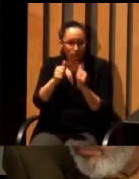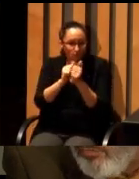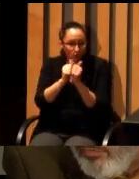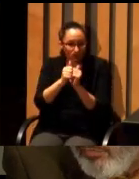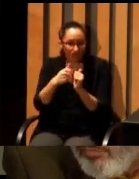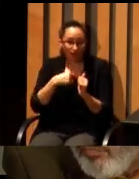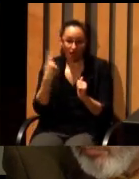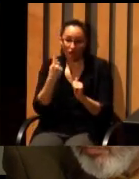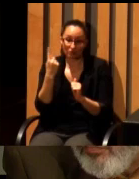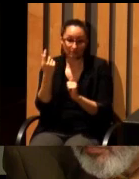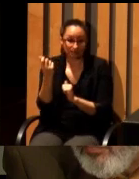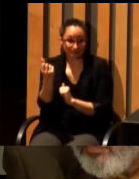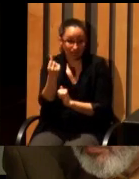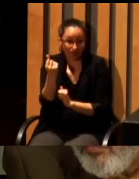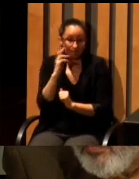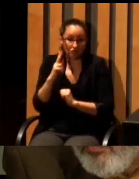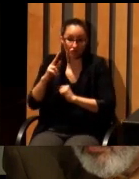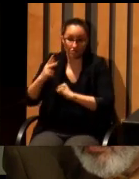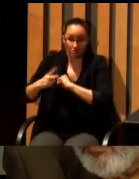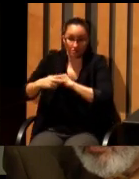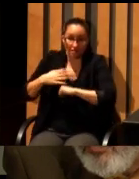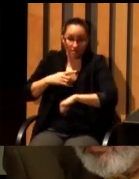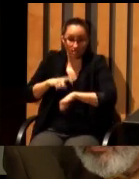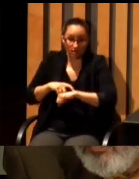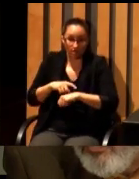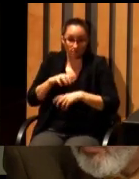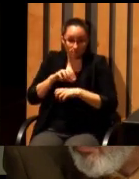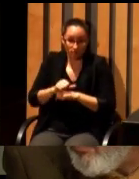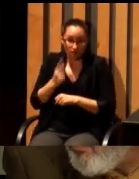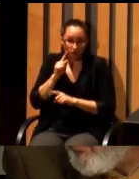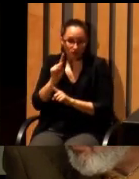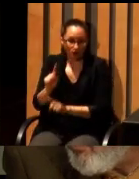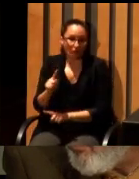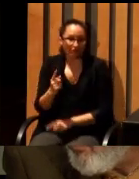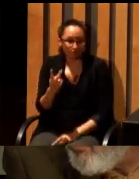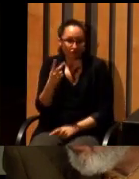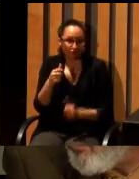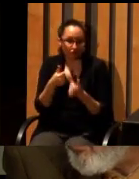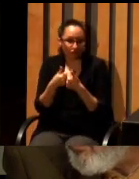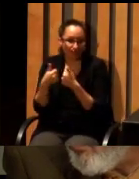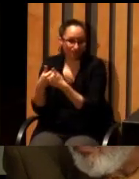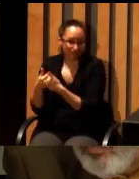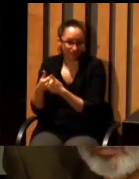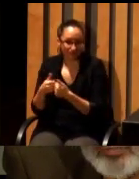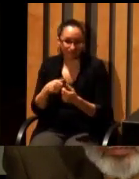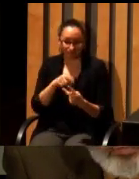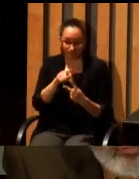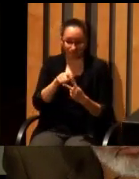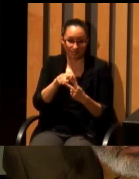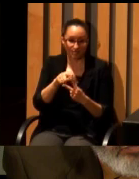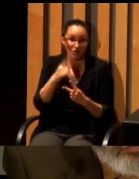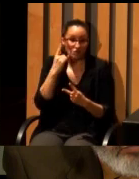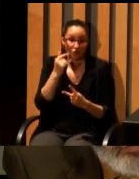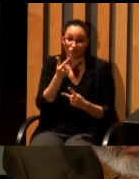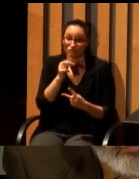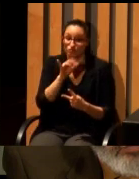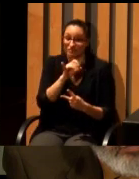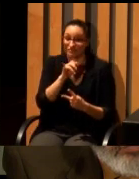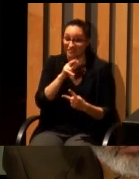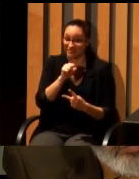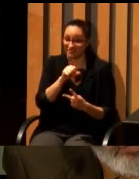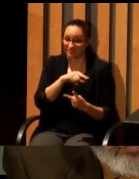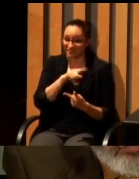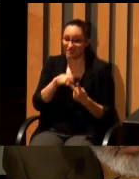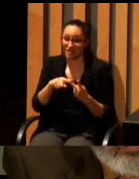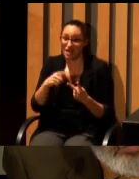the big arena downtown. The local Catholic schools were the Canisius College Golden Griffins, the Niagara University